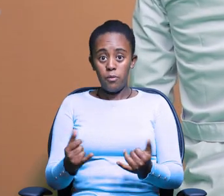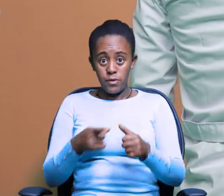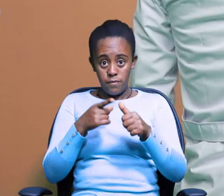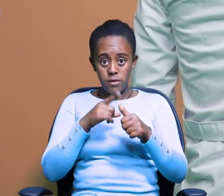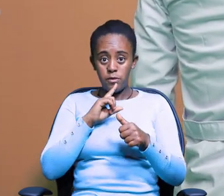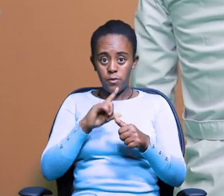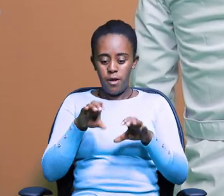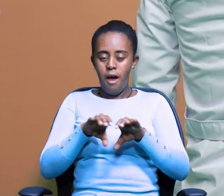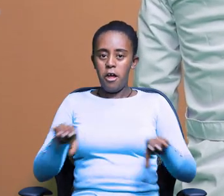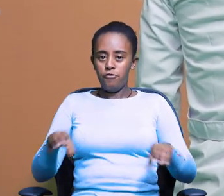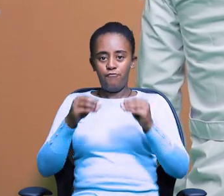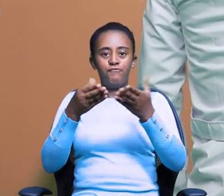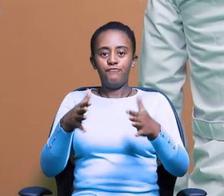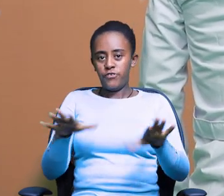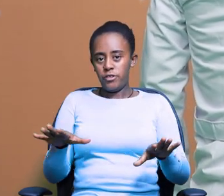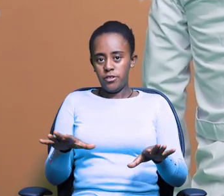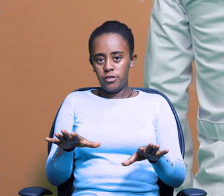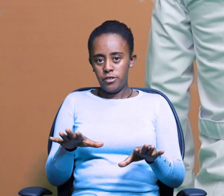one is current is given, that is